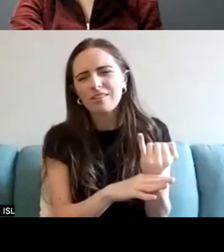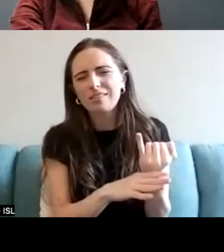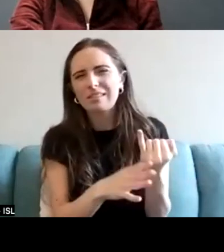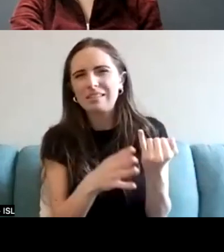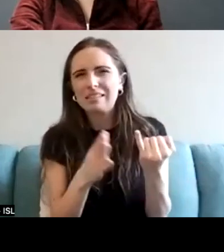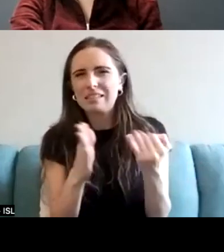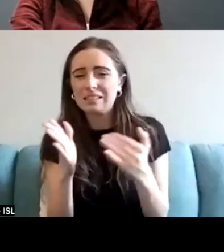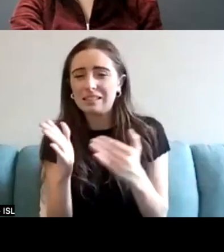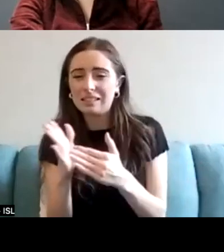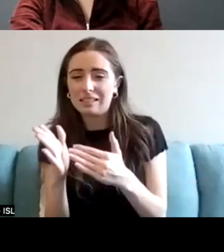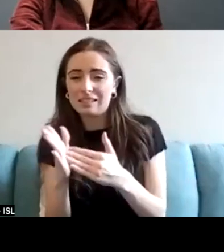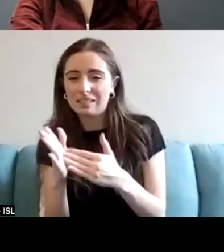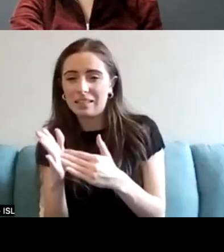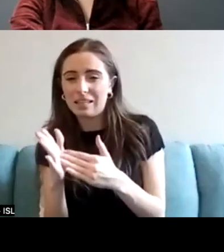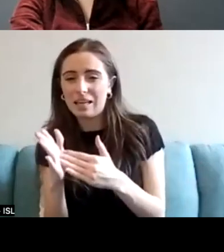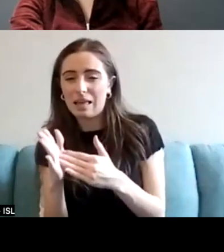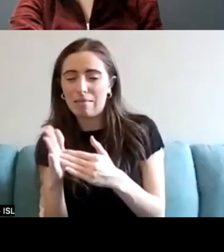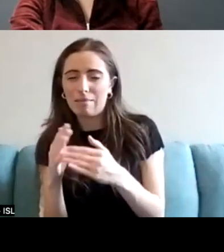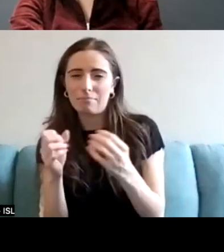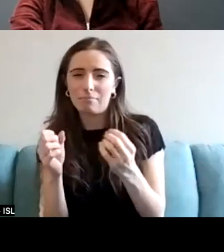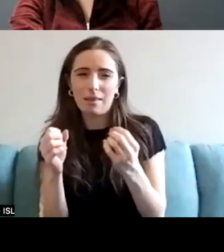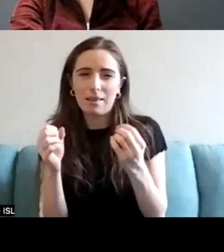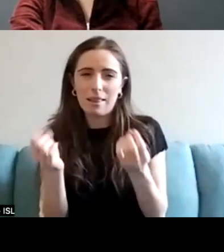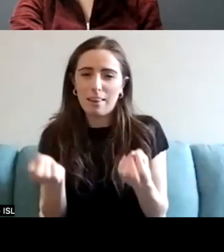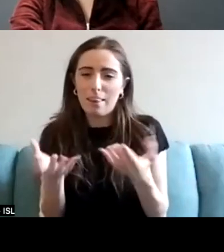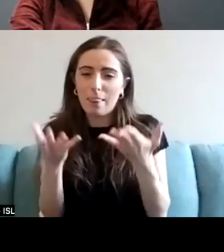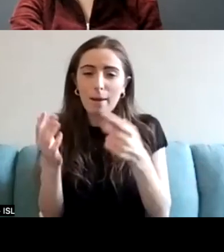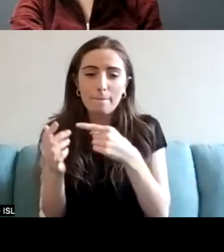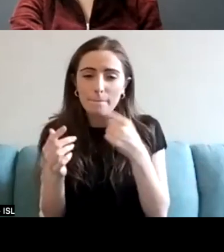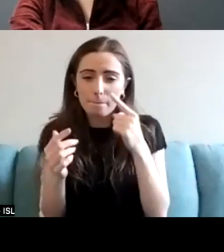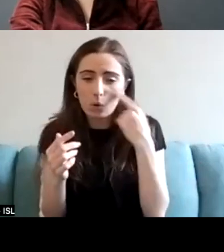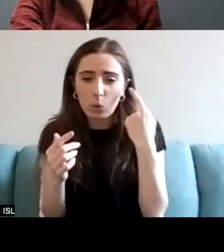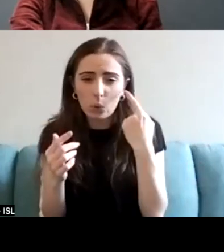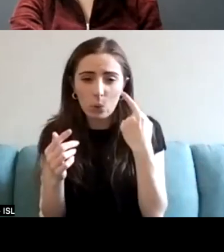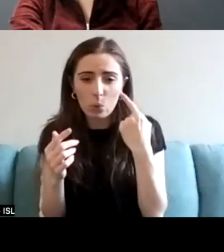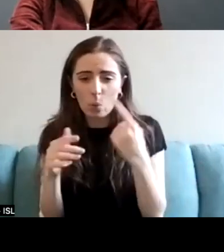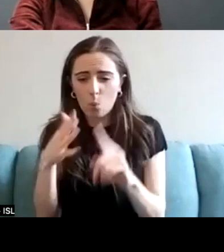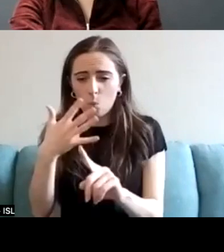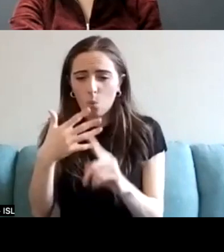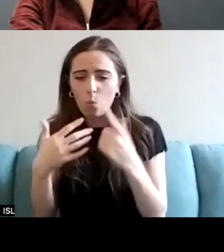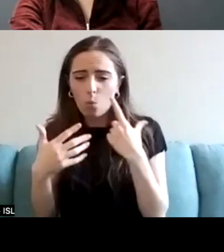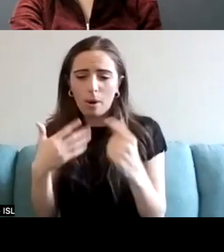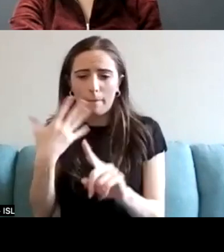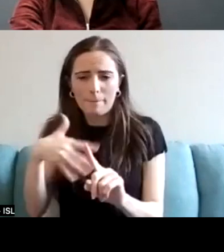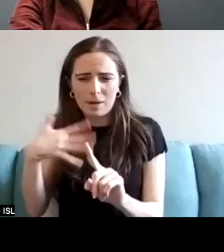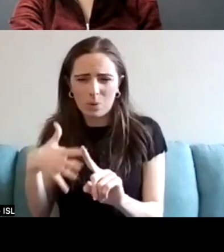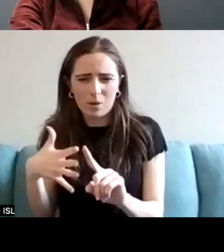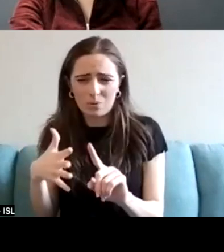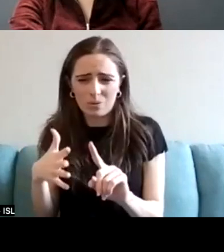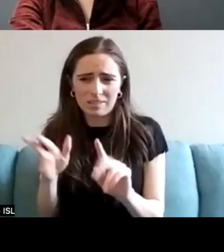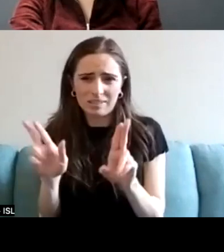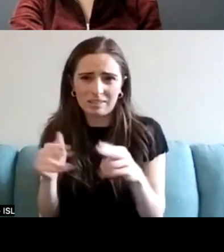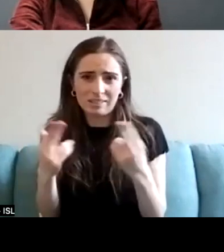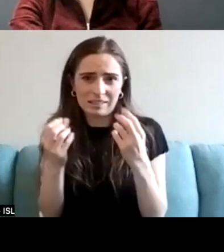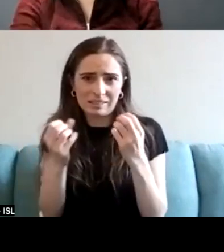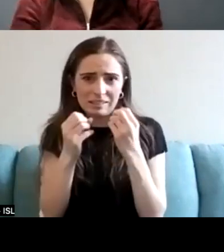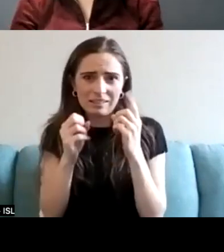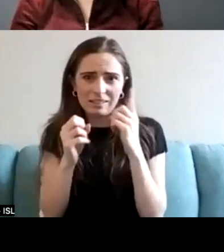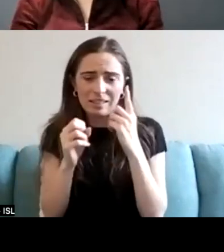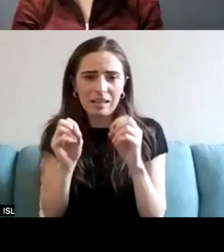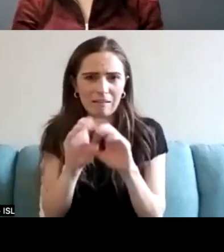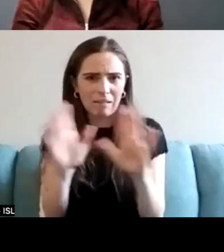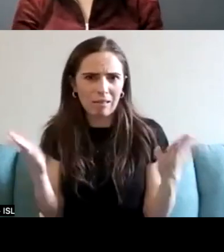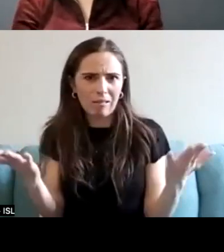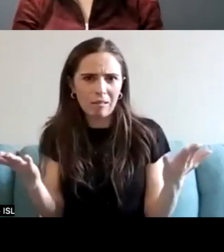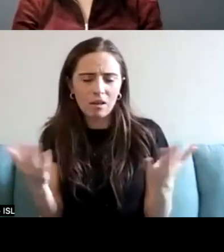yeah, that's light blue on white and nobody can see that. So at the end of the day, sometimes there has to be a discussion